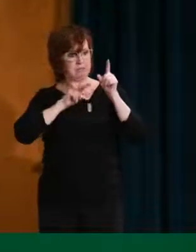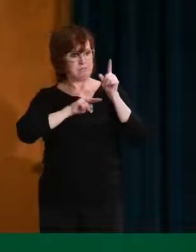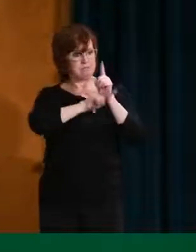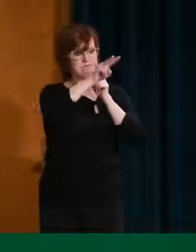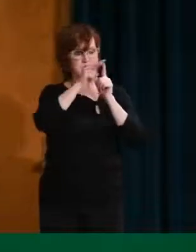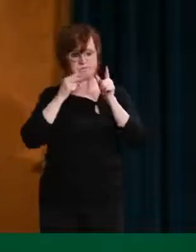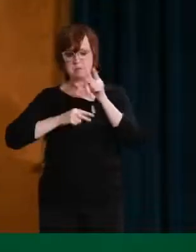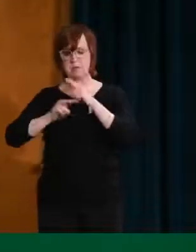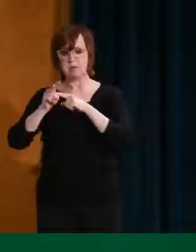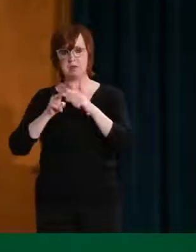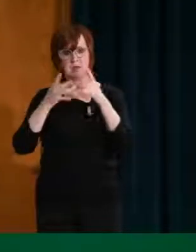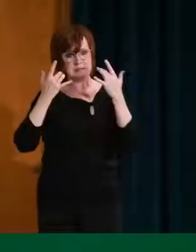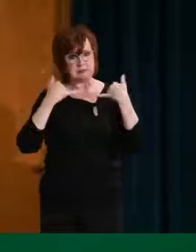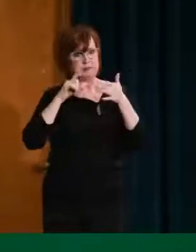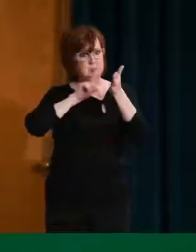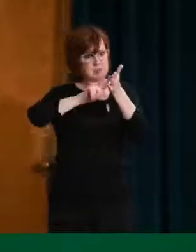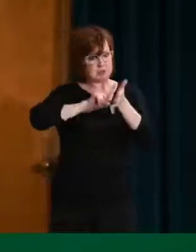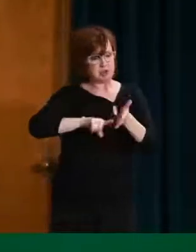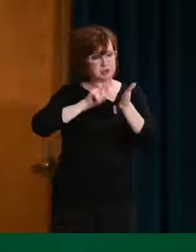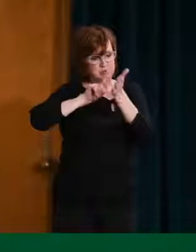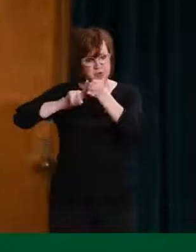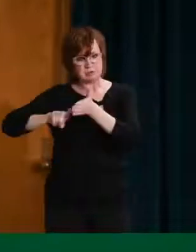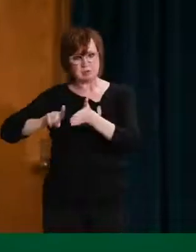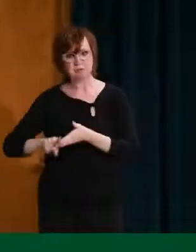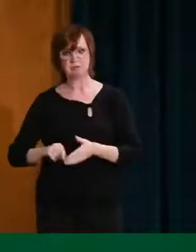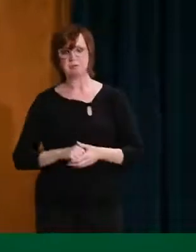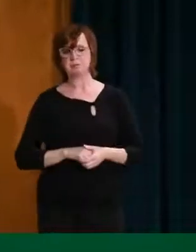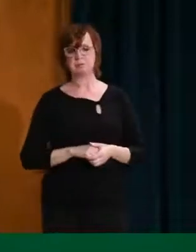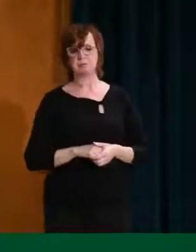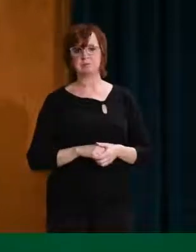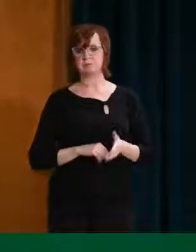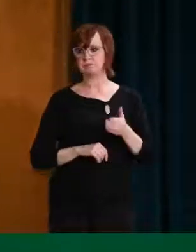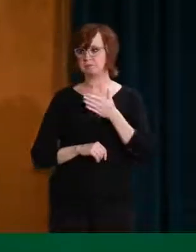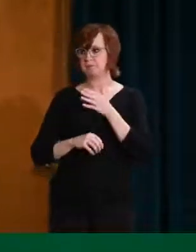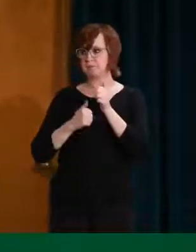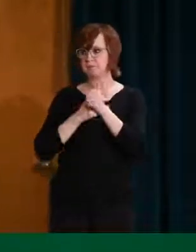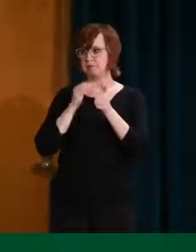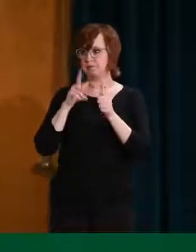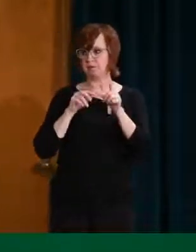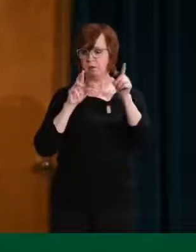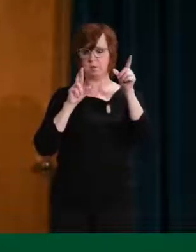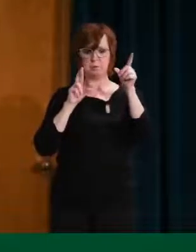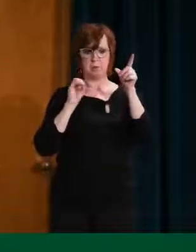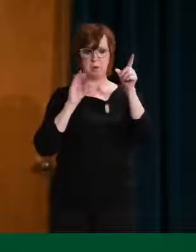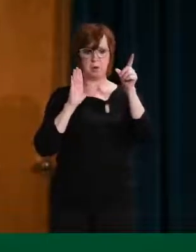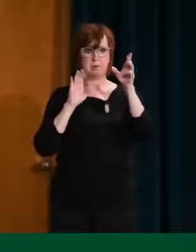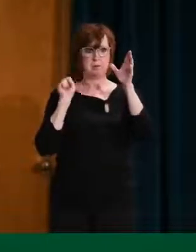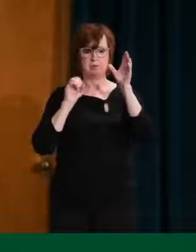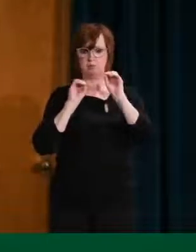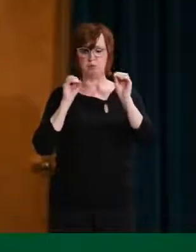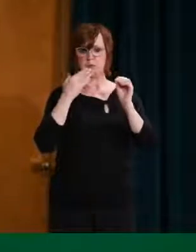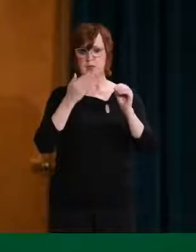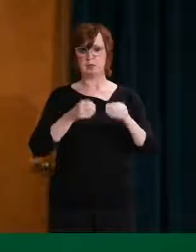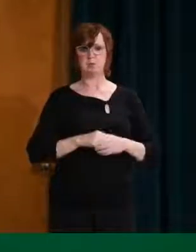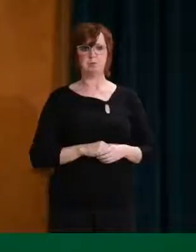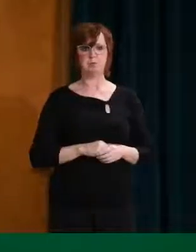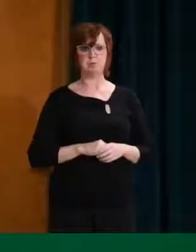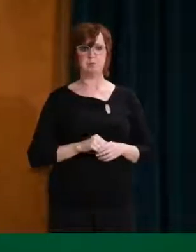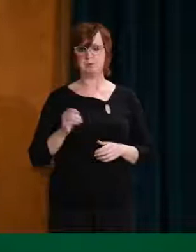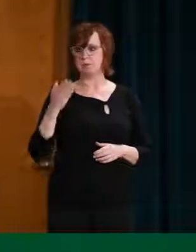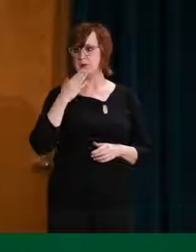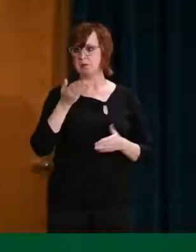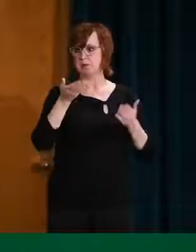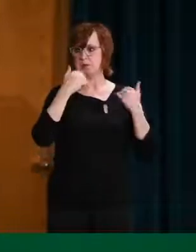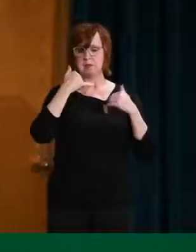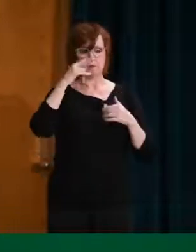I think those are important research questions that are being addressed. And do you have a follow-up question, Rob? I do not. Thank you. Great, and we'll